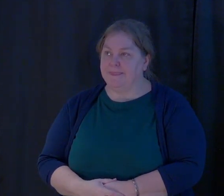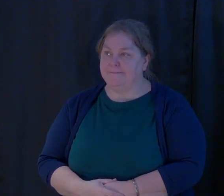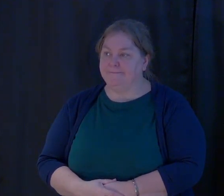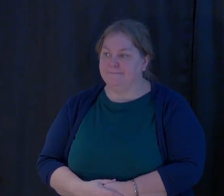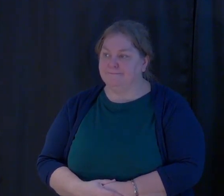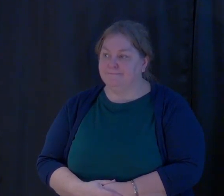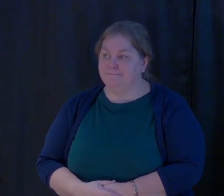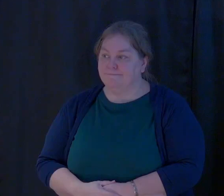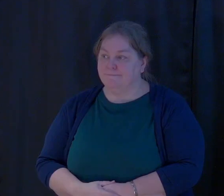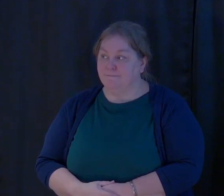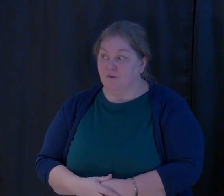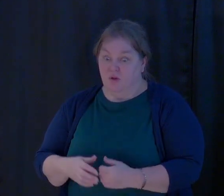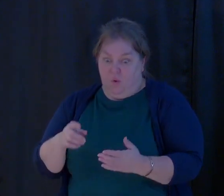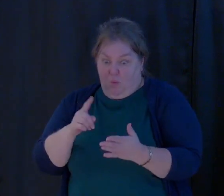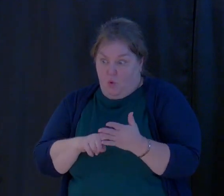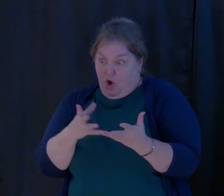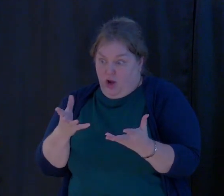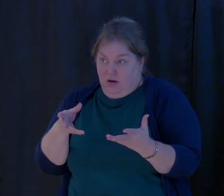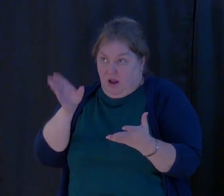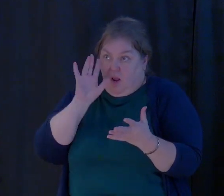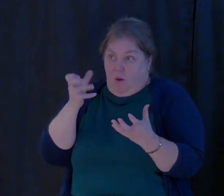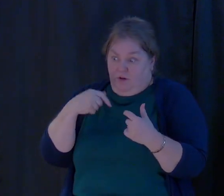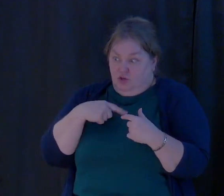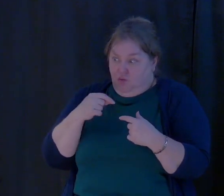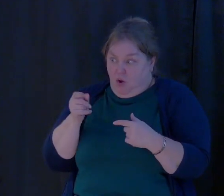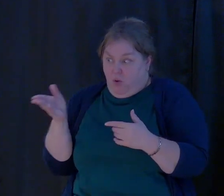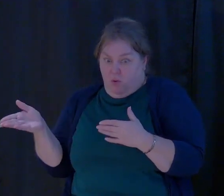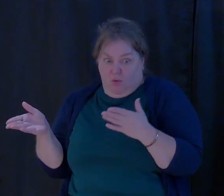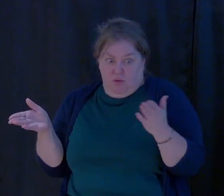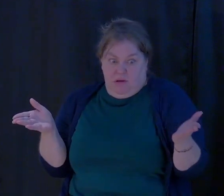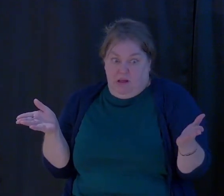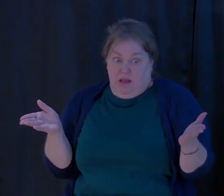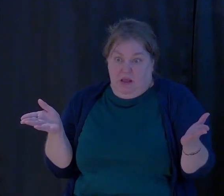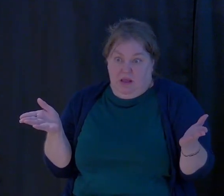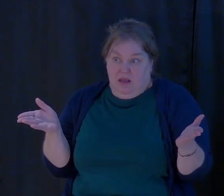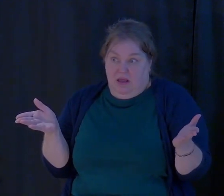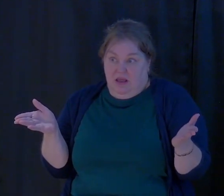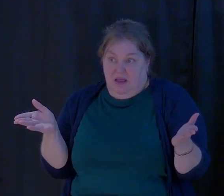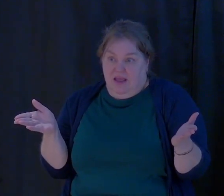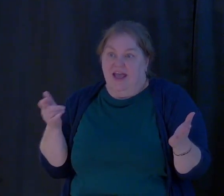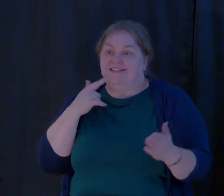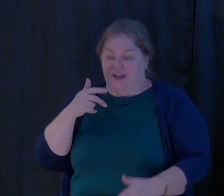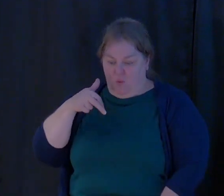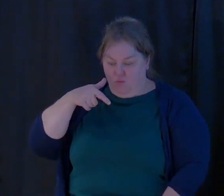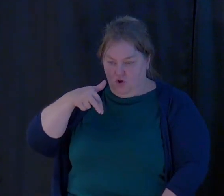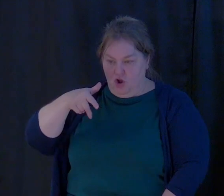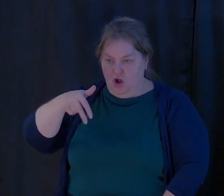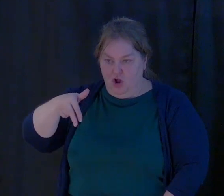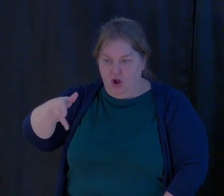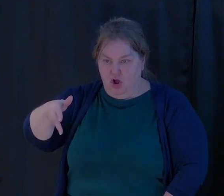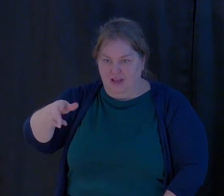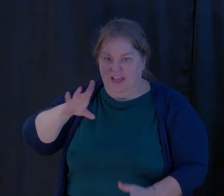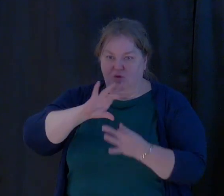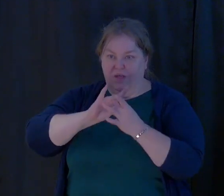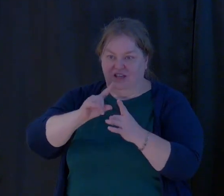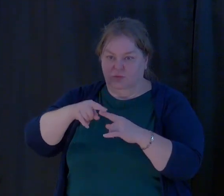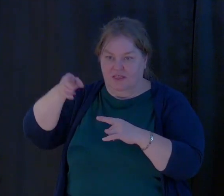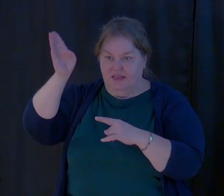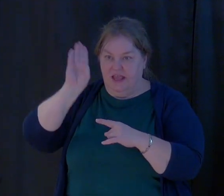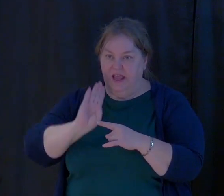What direction does he want me to walk? I didn't give you a direction. I said walk in your relationship with God.